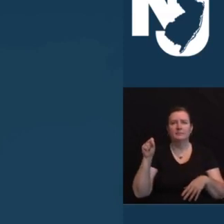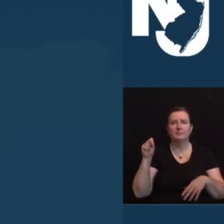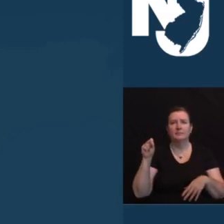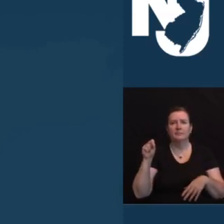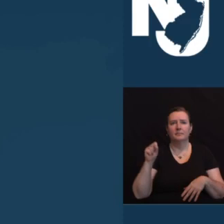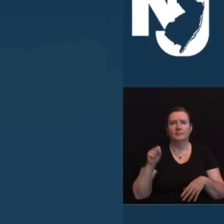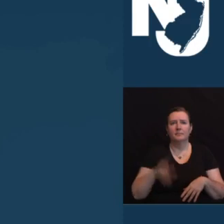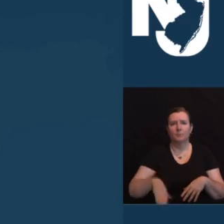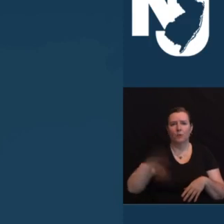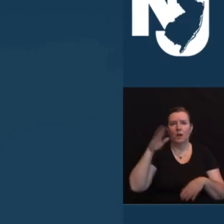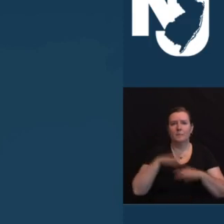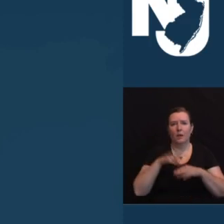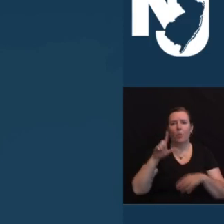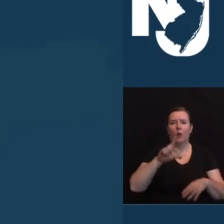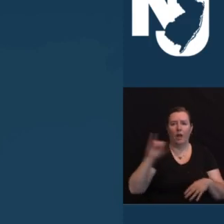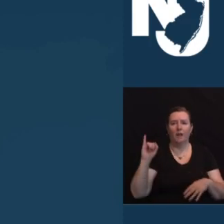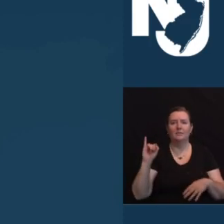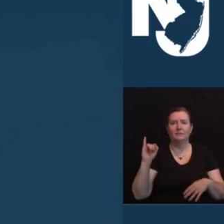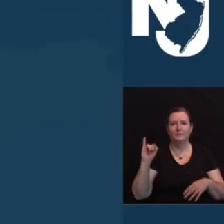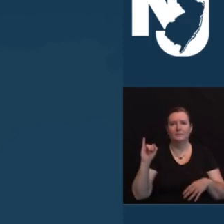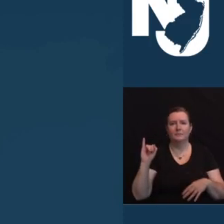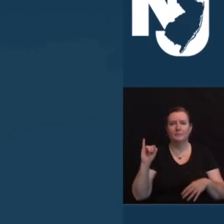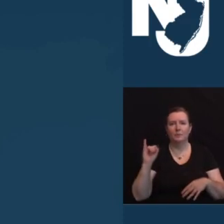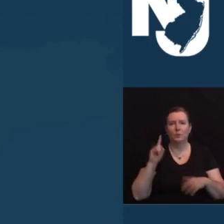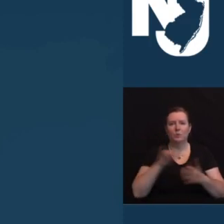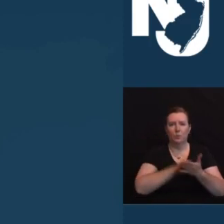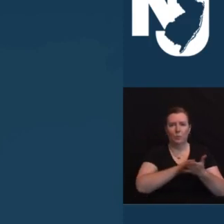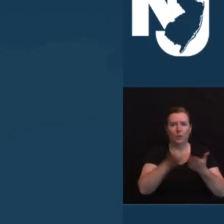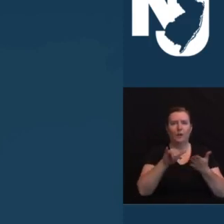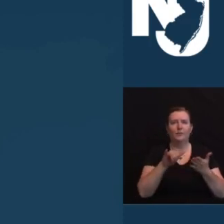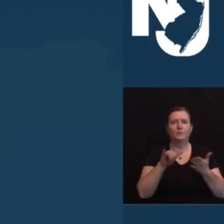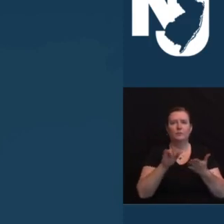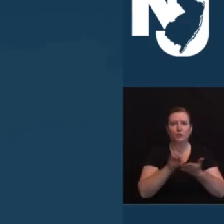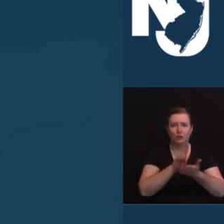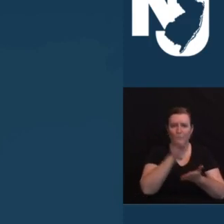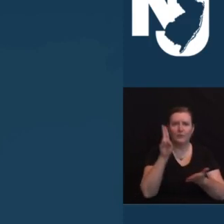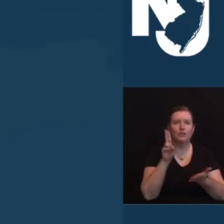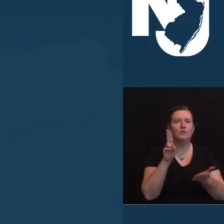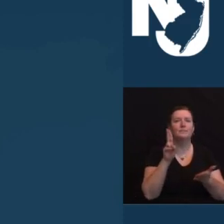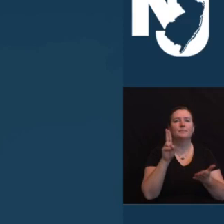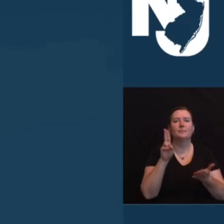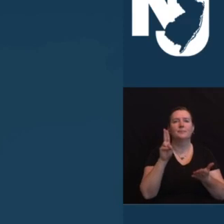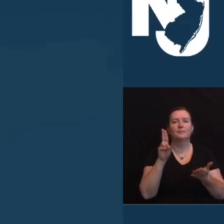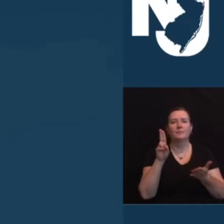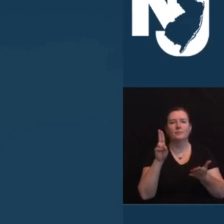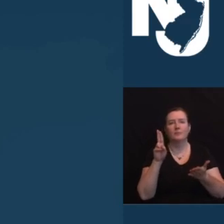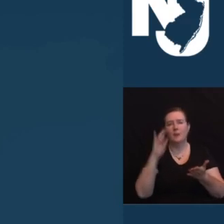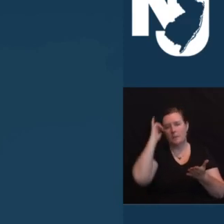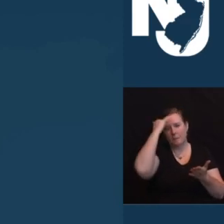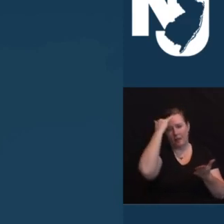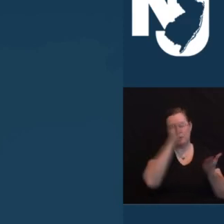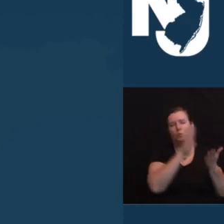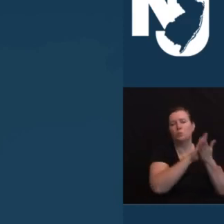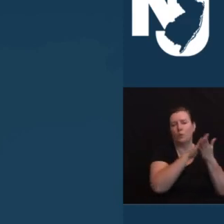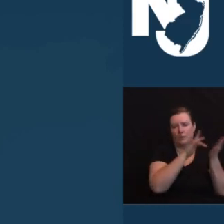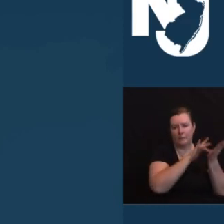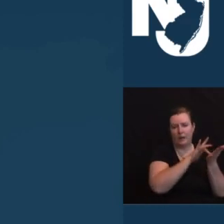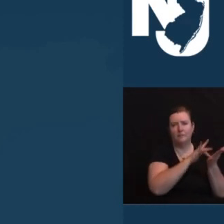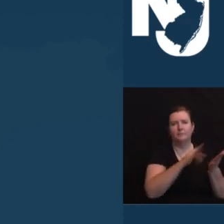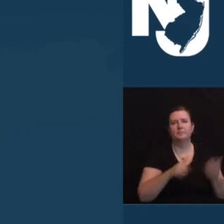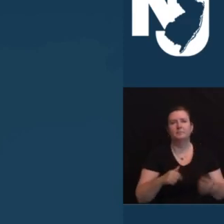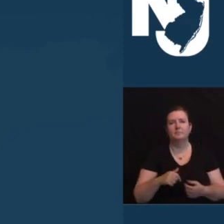and was educated at both New York University and the University of Buffalo School of Medicine. He truly loved what he did and always gave